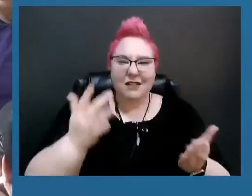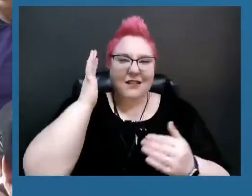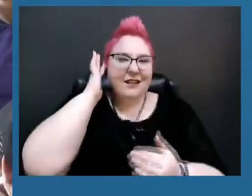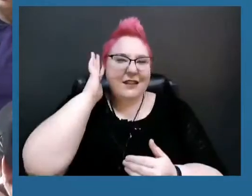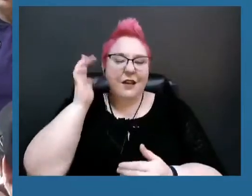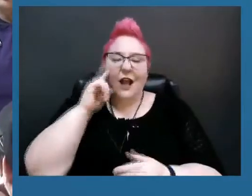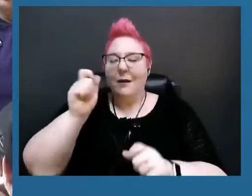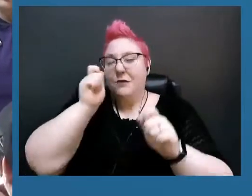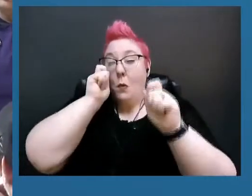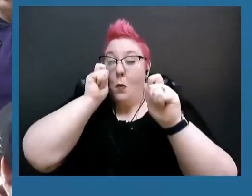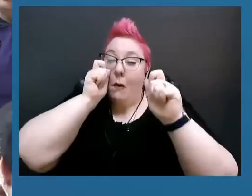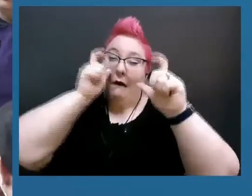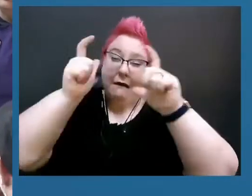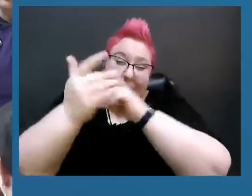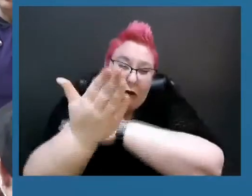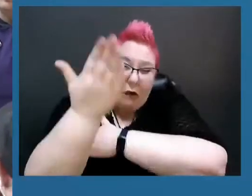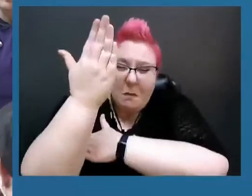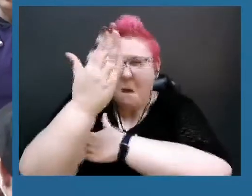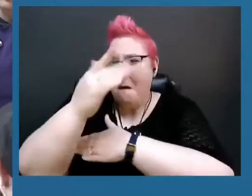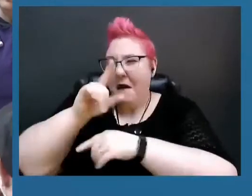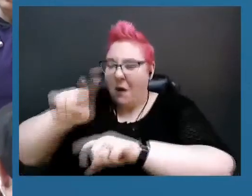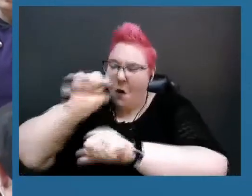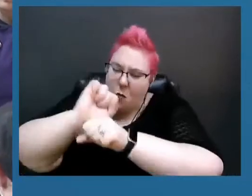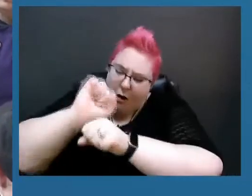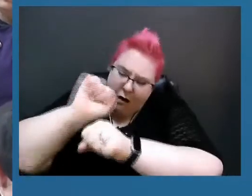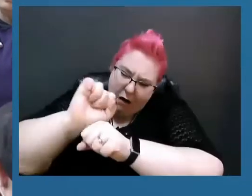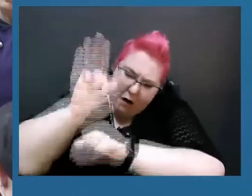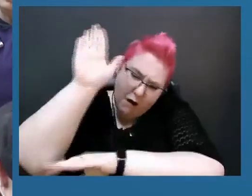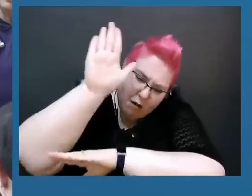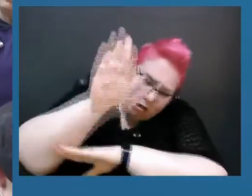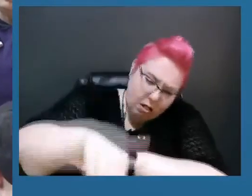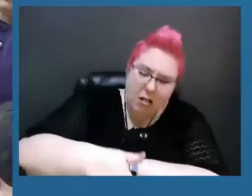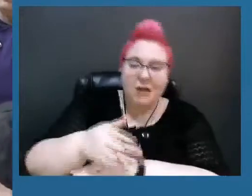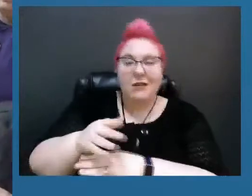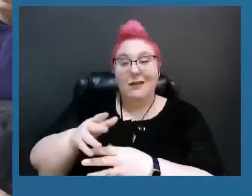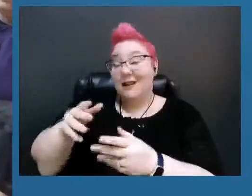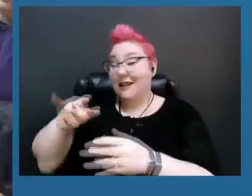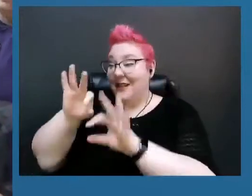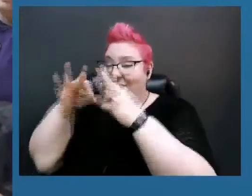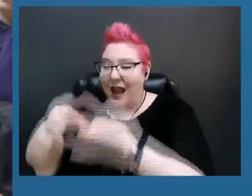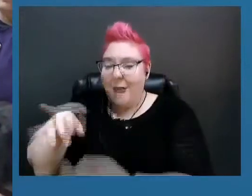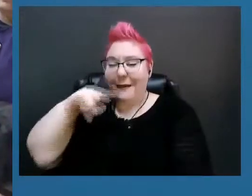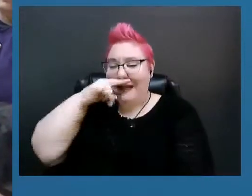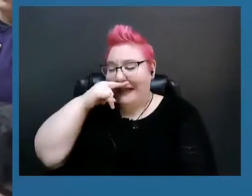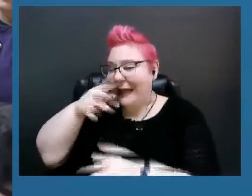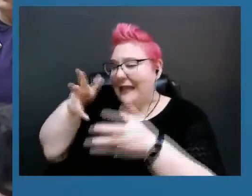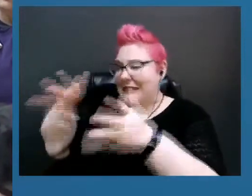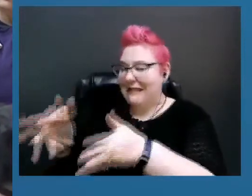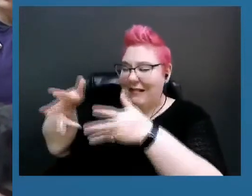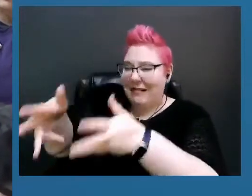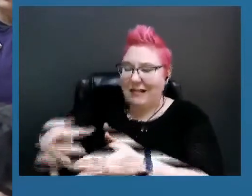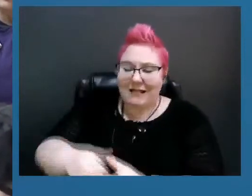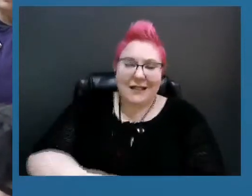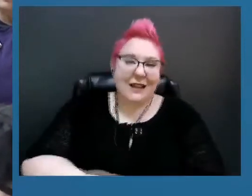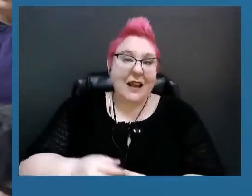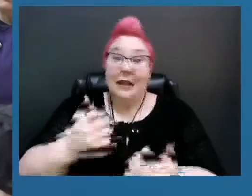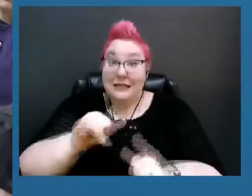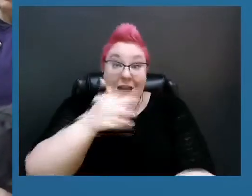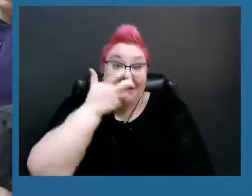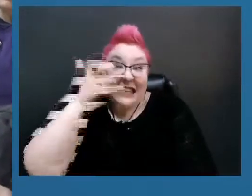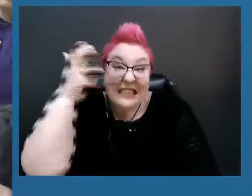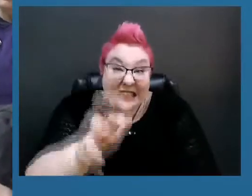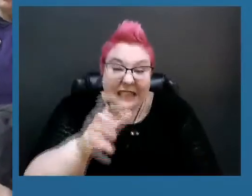the morning, working long days, leaving your kids, good weather, incredible heat. You had to come out in the last few